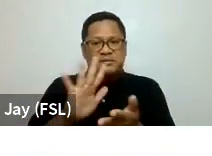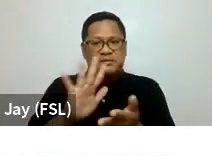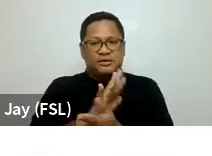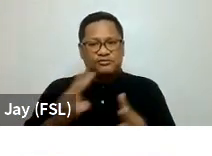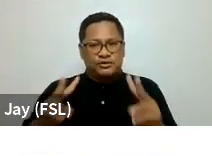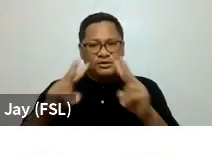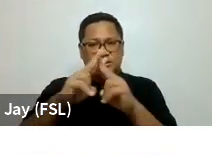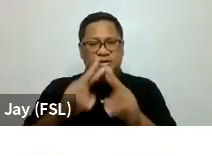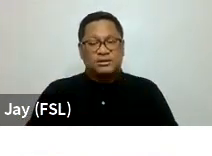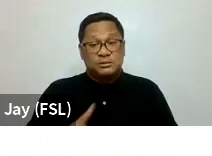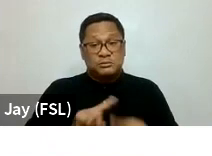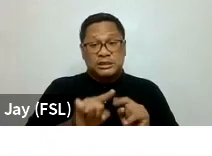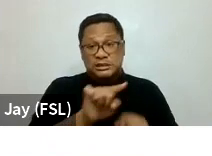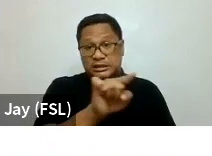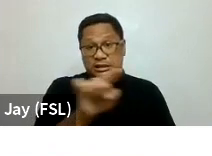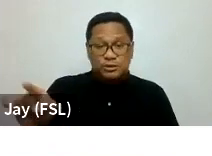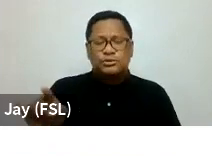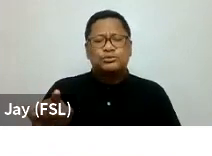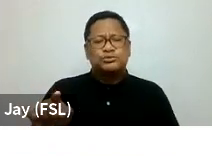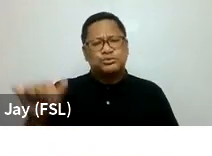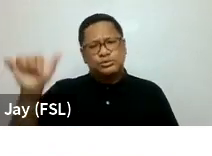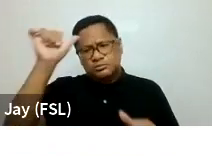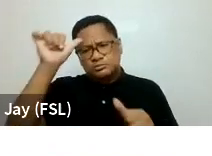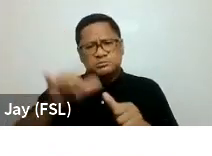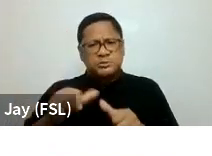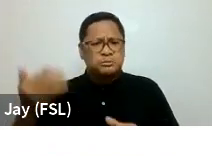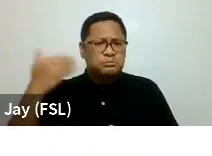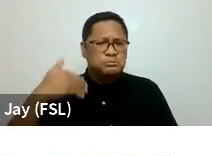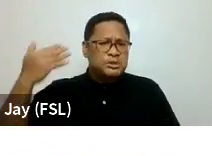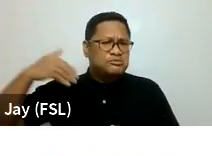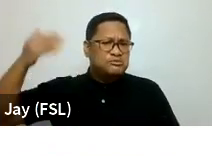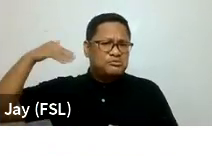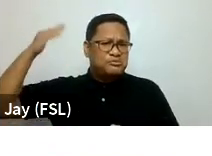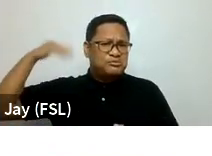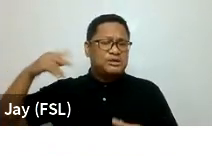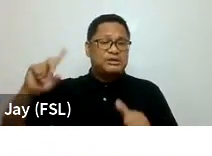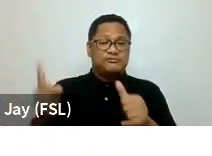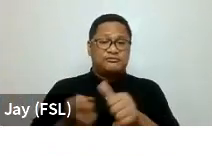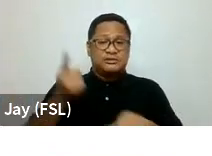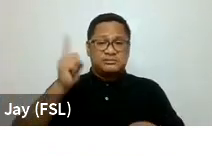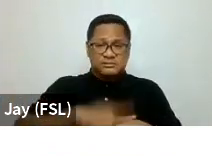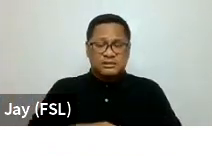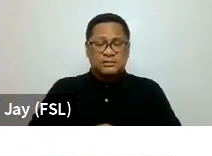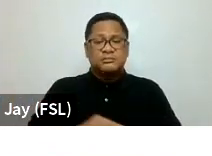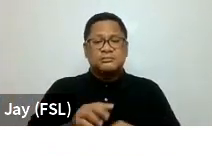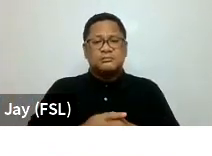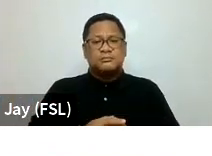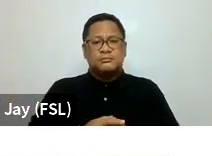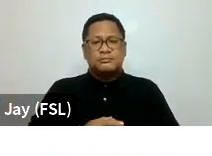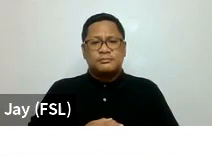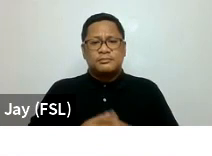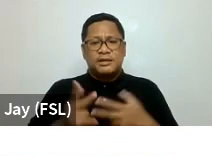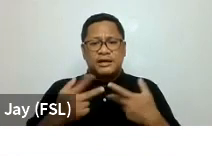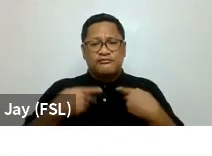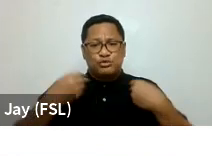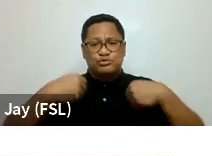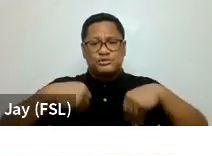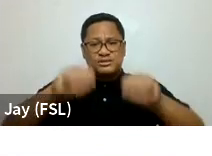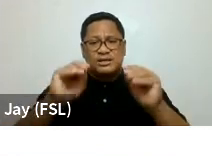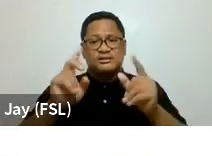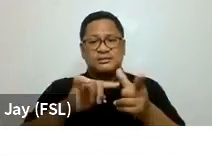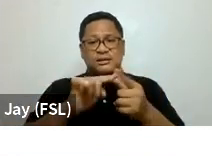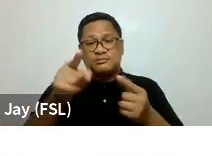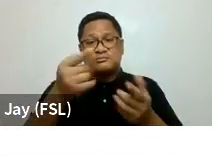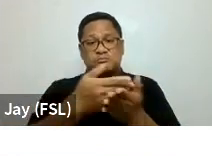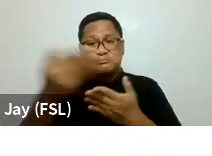Now, kayo, do you remember a time when you were the first time you ever sold something to anybody?